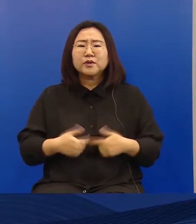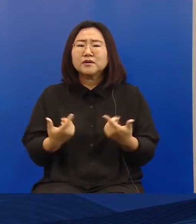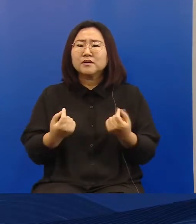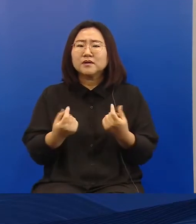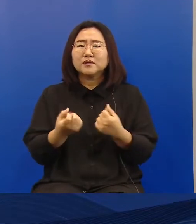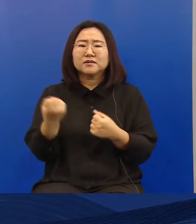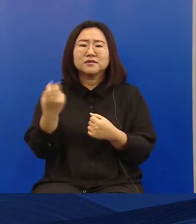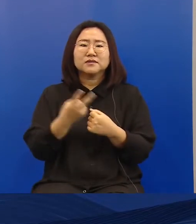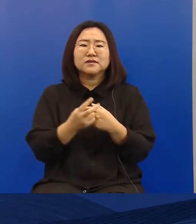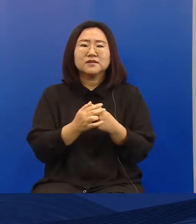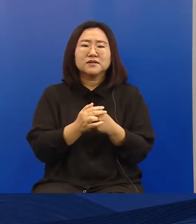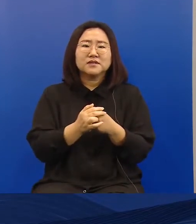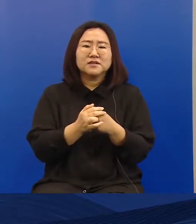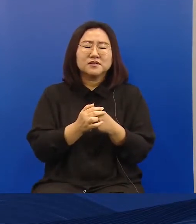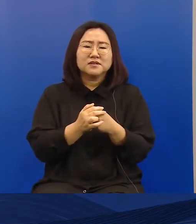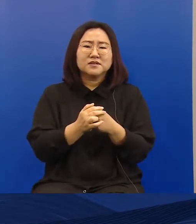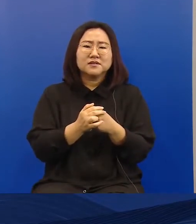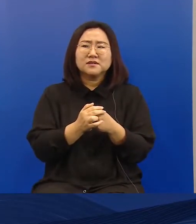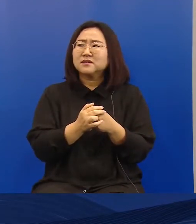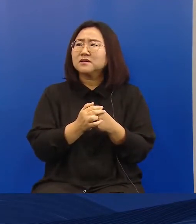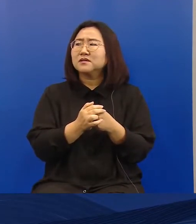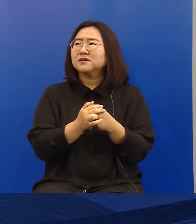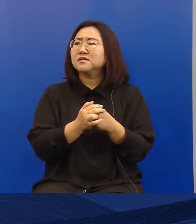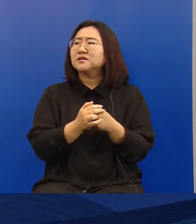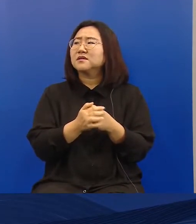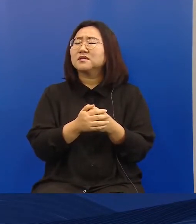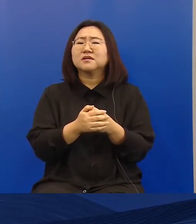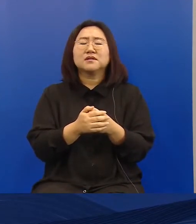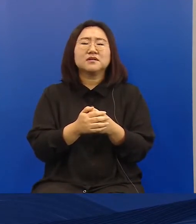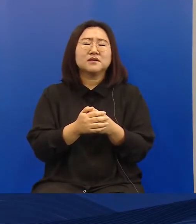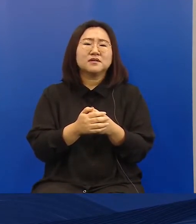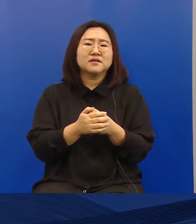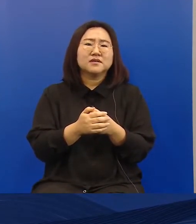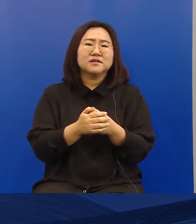But I believe that there should be more guidelines to